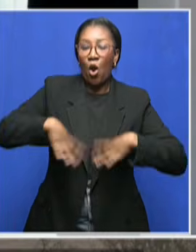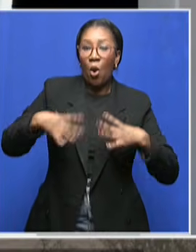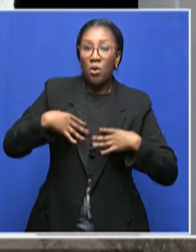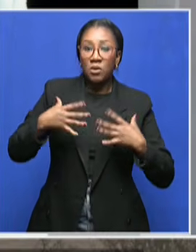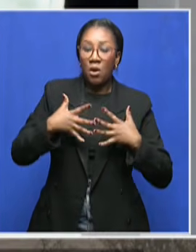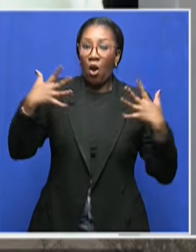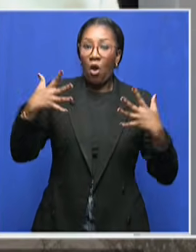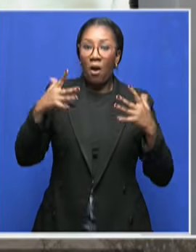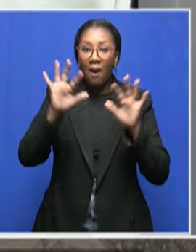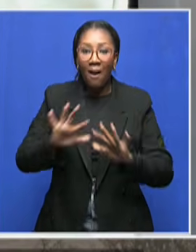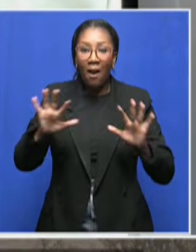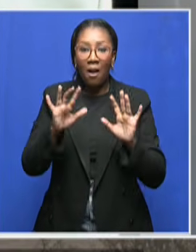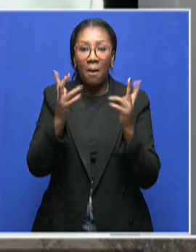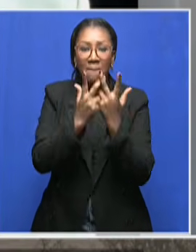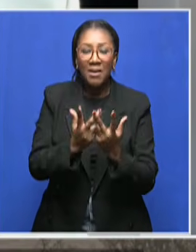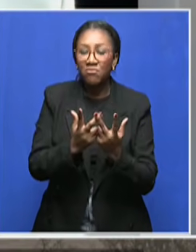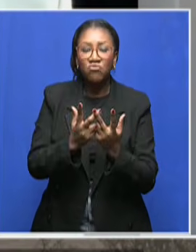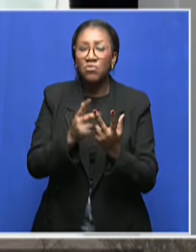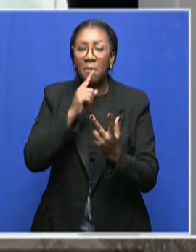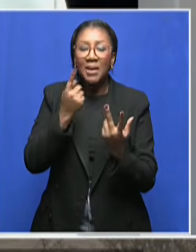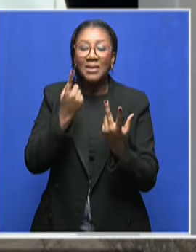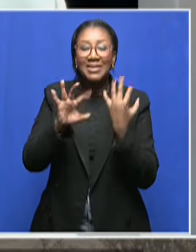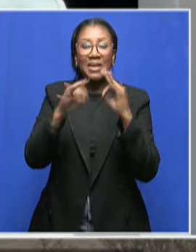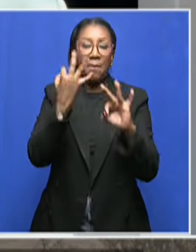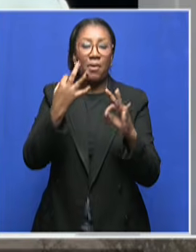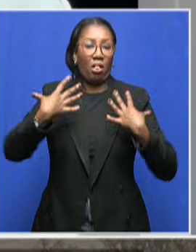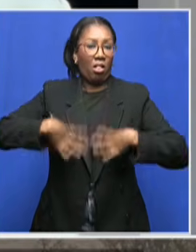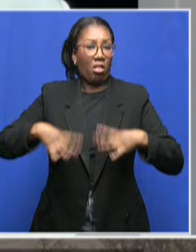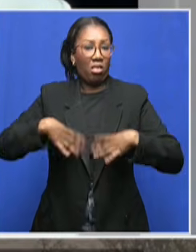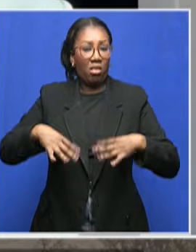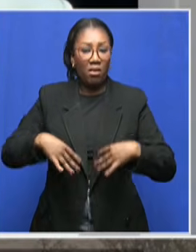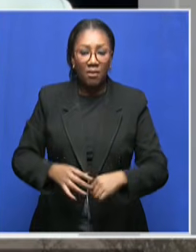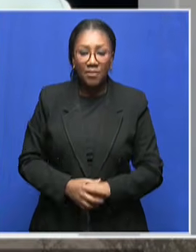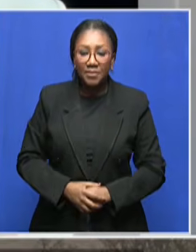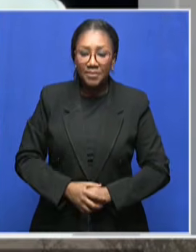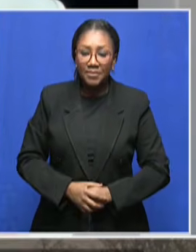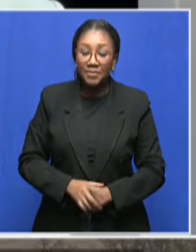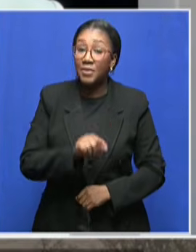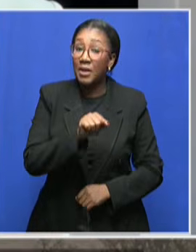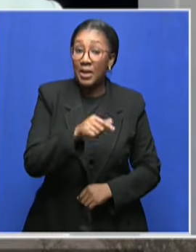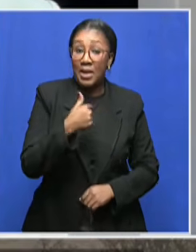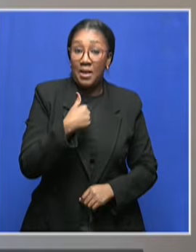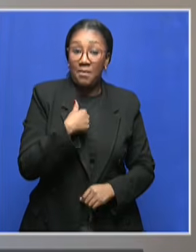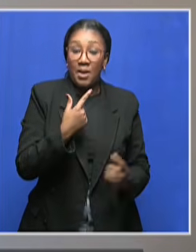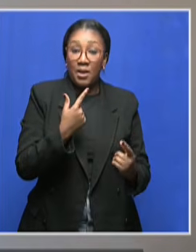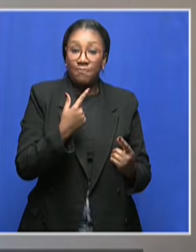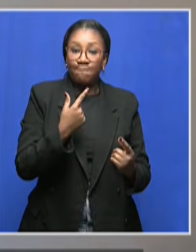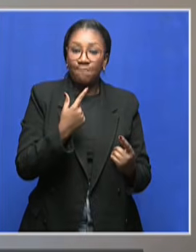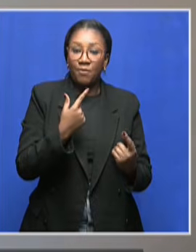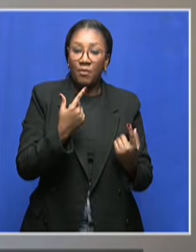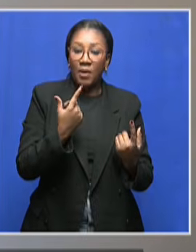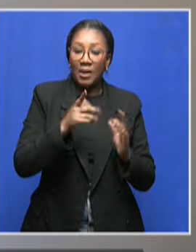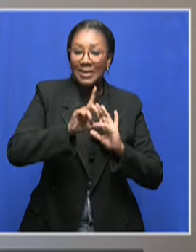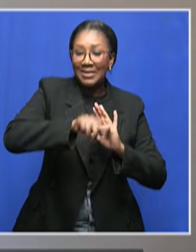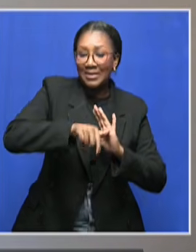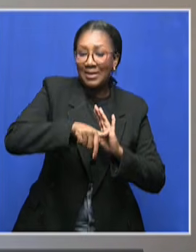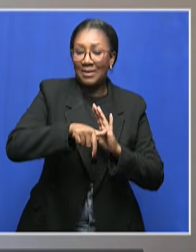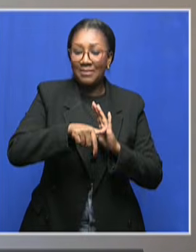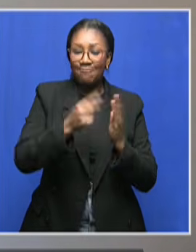how it's lived as well. Well, what are we in for? So when I was in design school, I realized how you have all these different